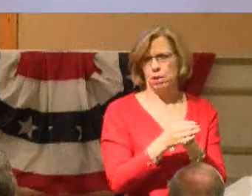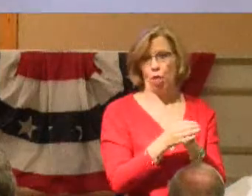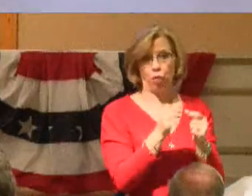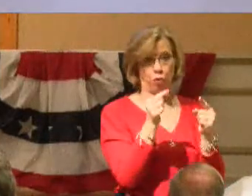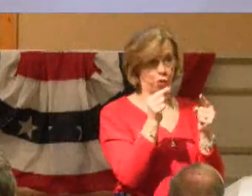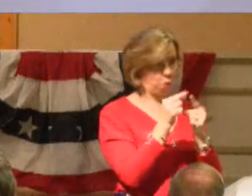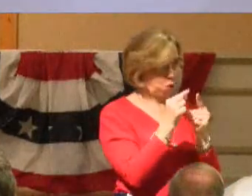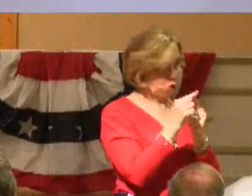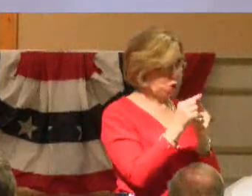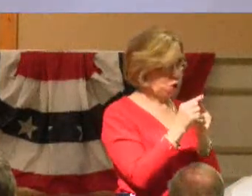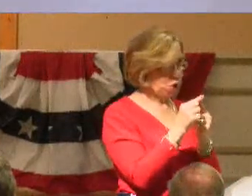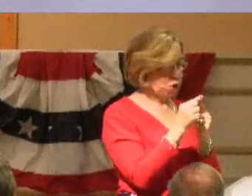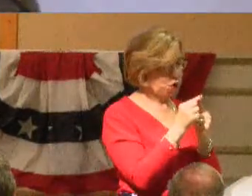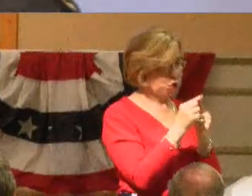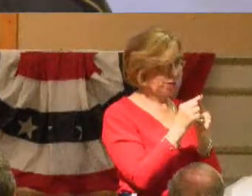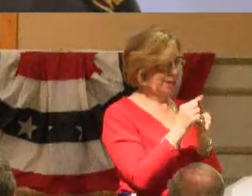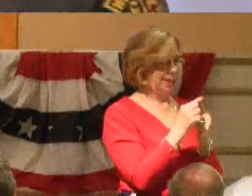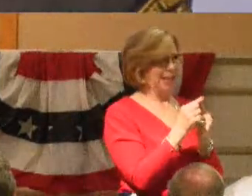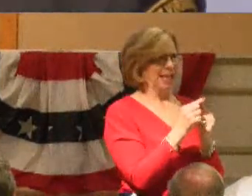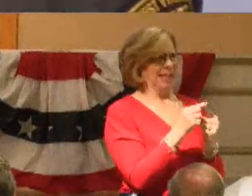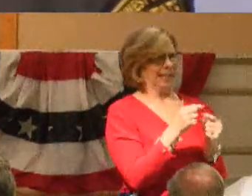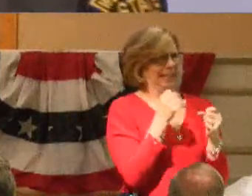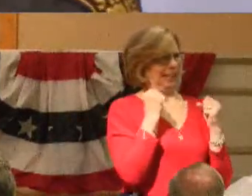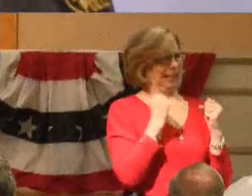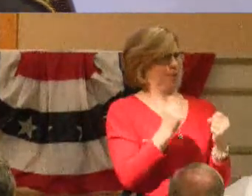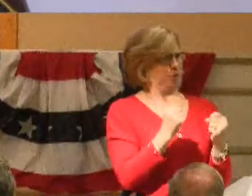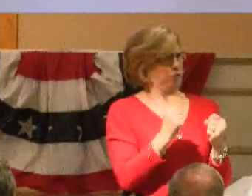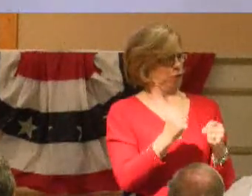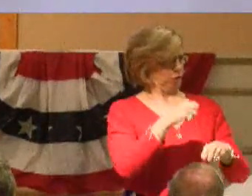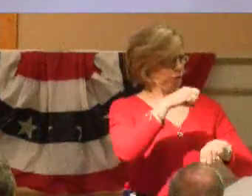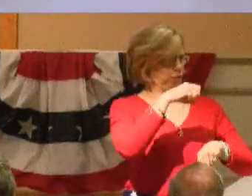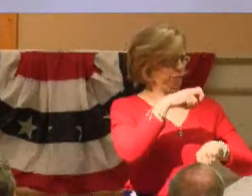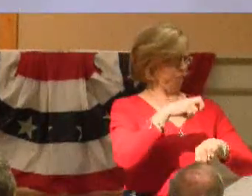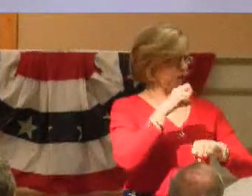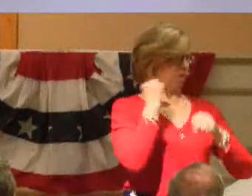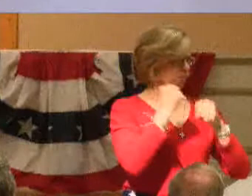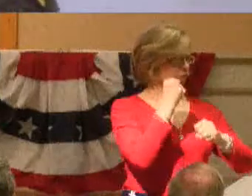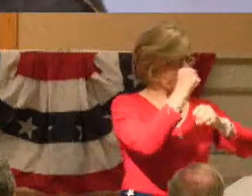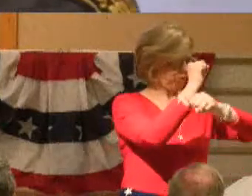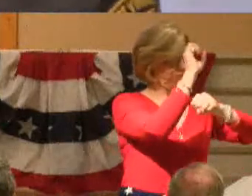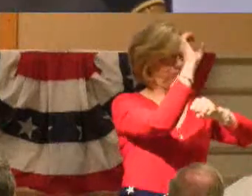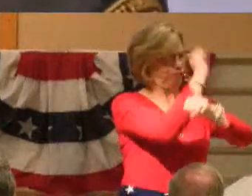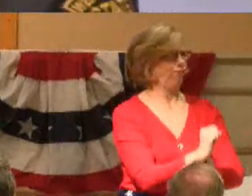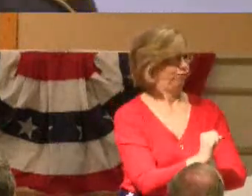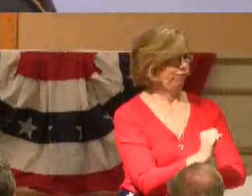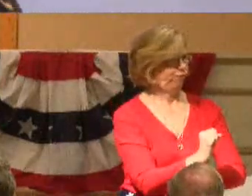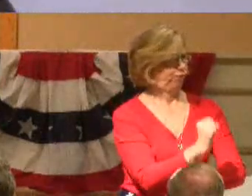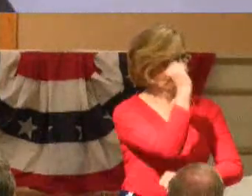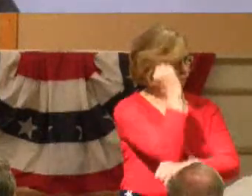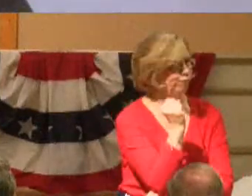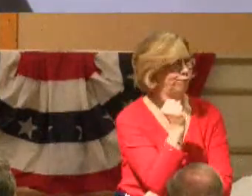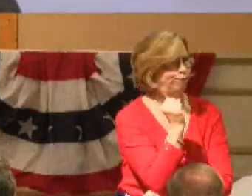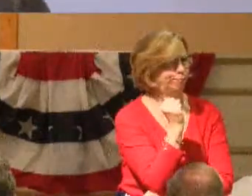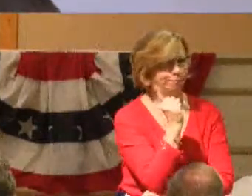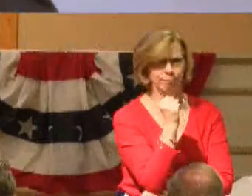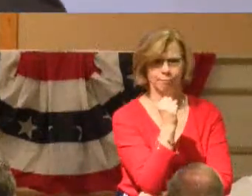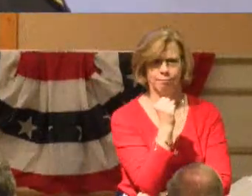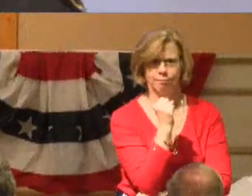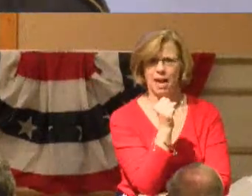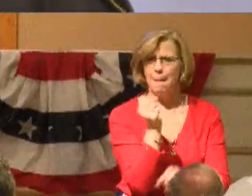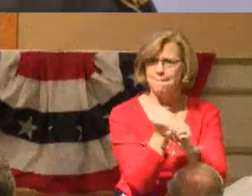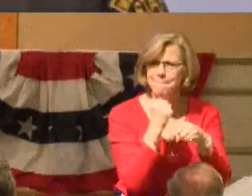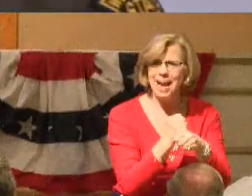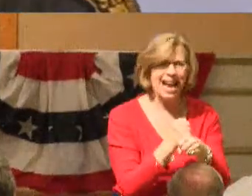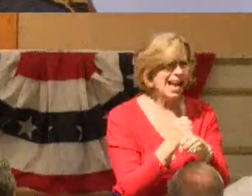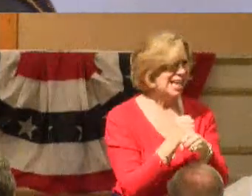are stand fast. So we have to hold to the truth. Stand fast means that it takes effort to stay